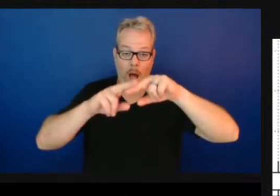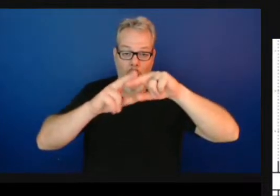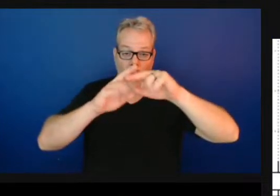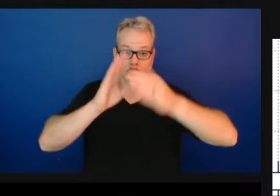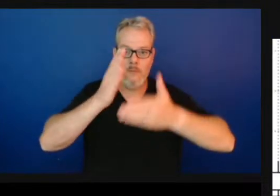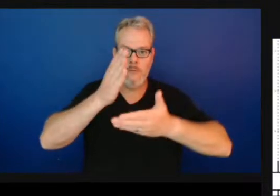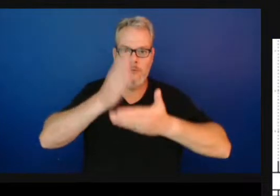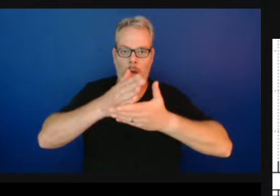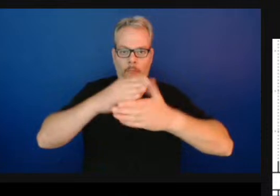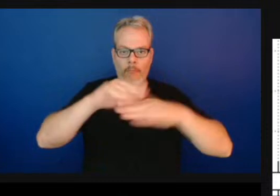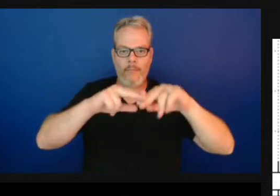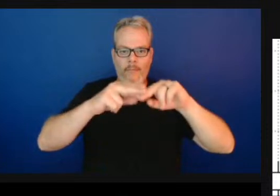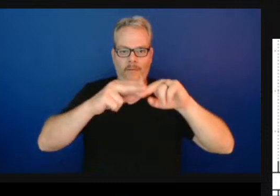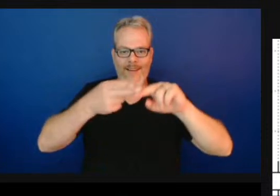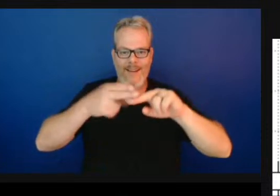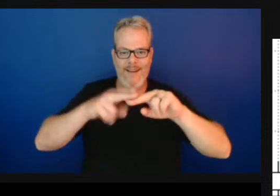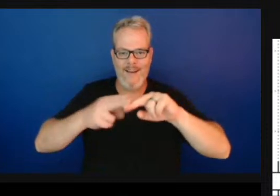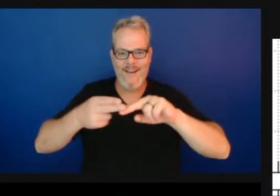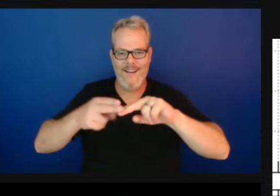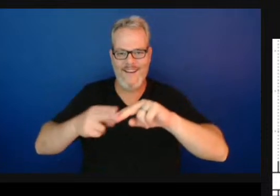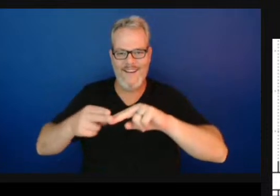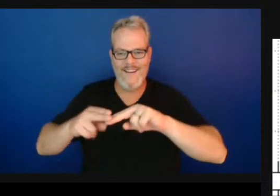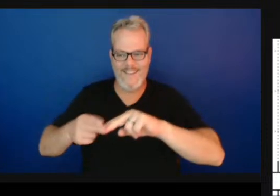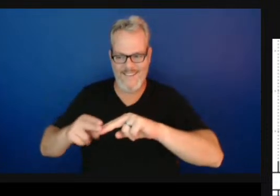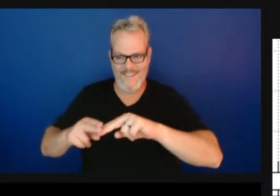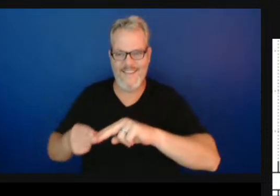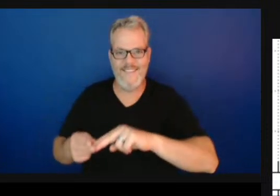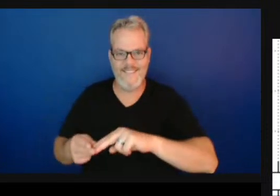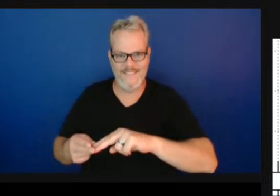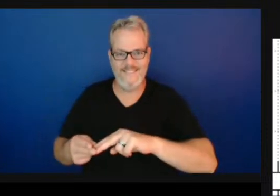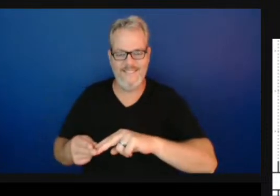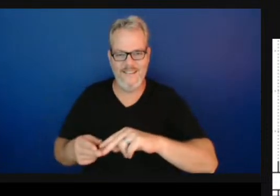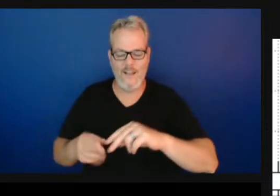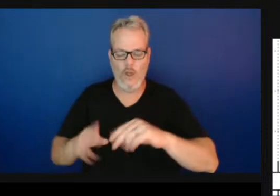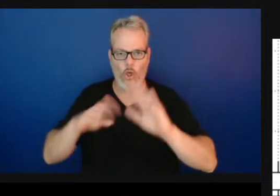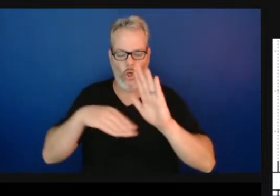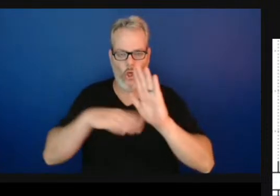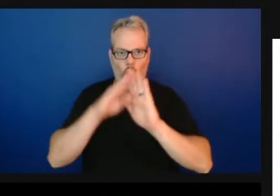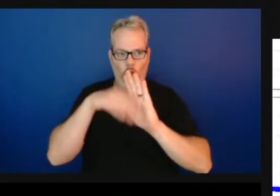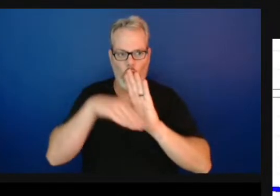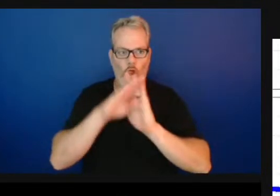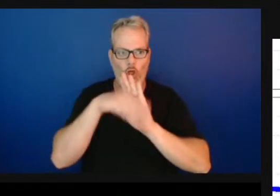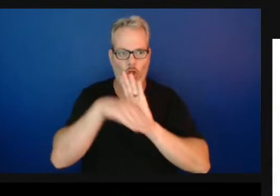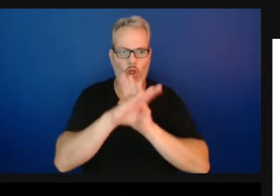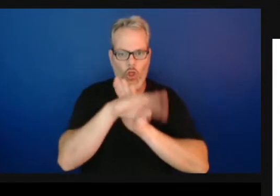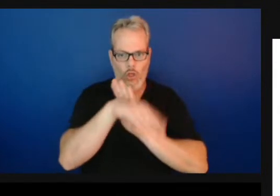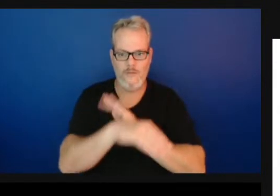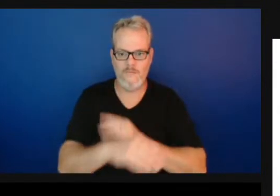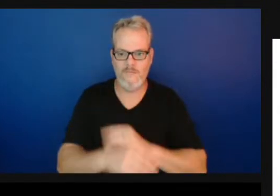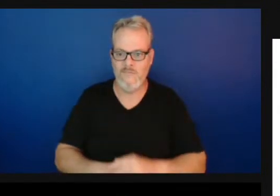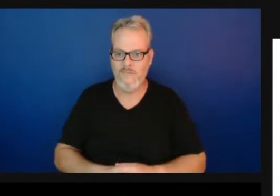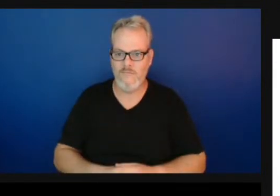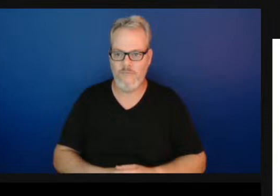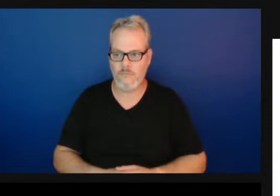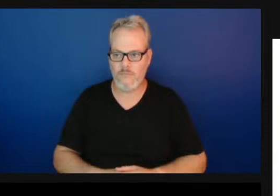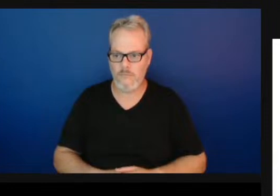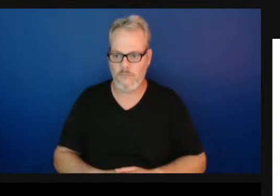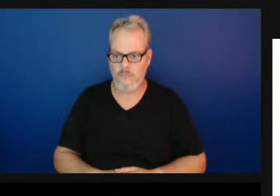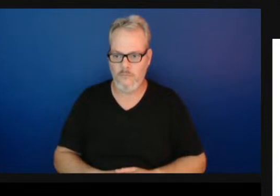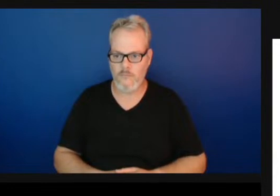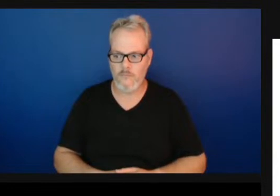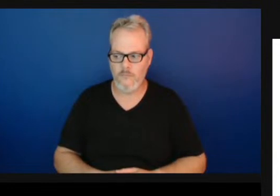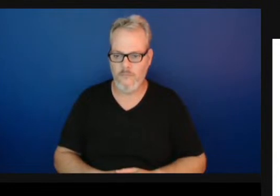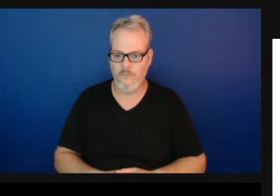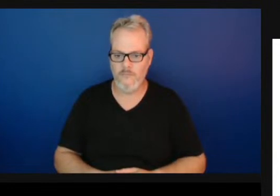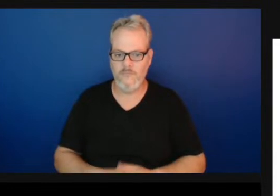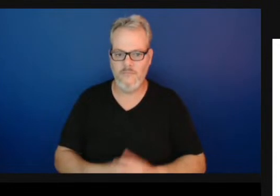summit, so it may actually be starting to wiggle back upwards as well. And so all the summit stations are kind of showing that sagging